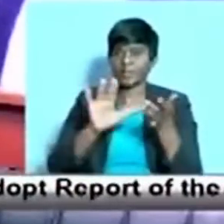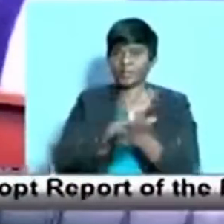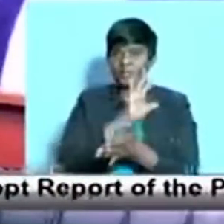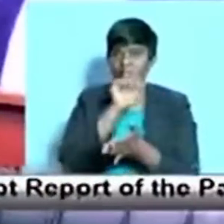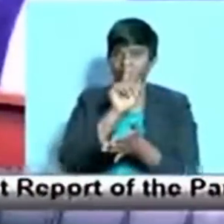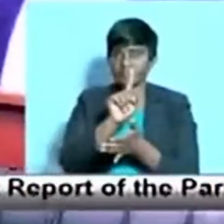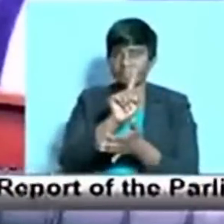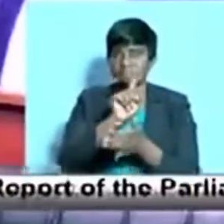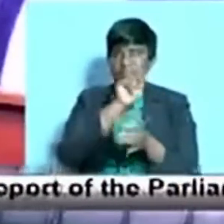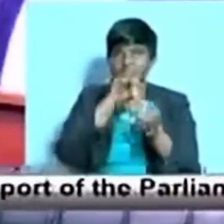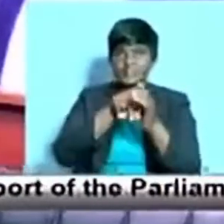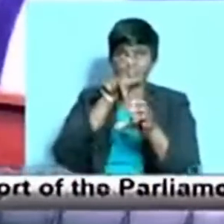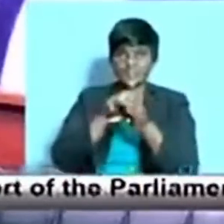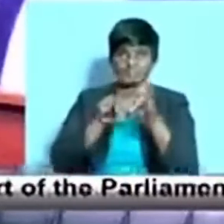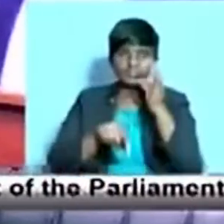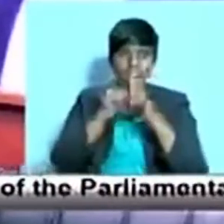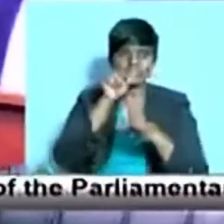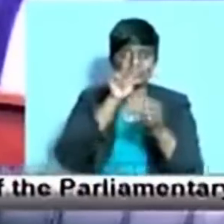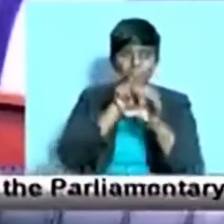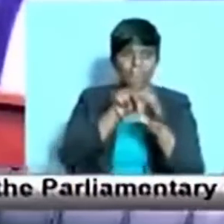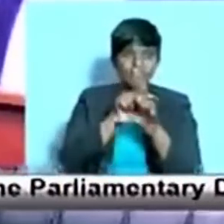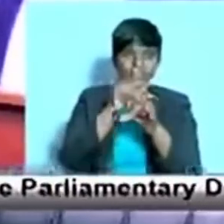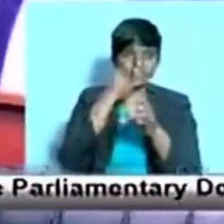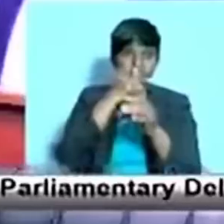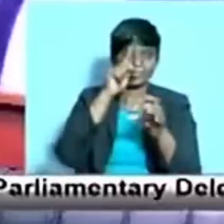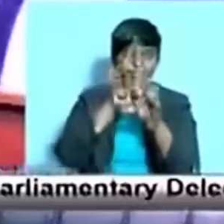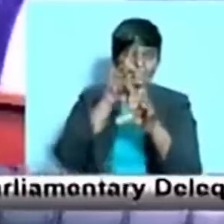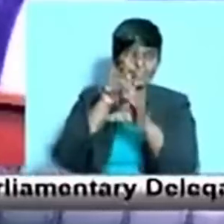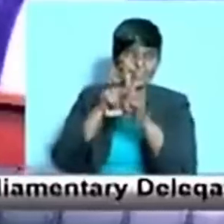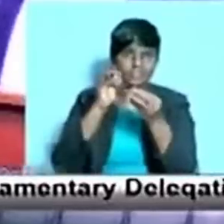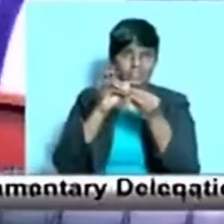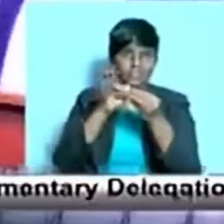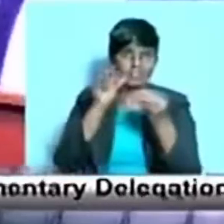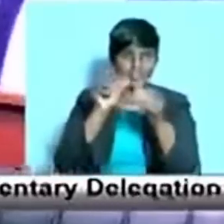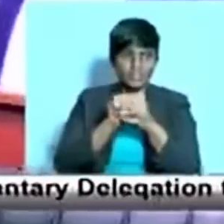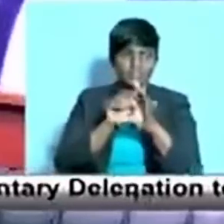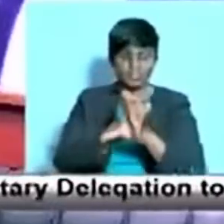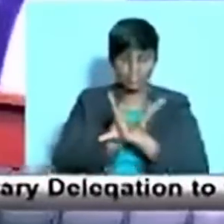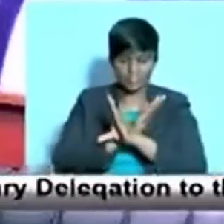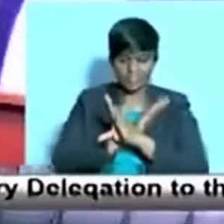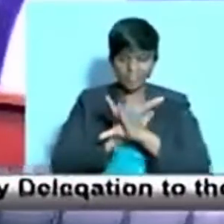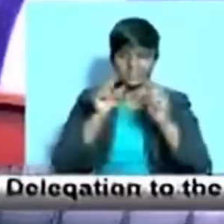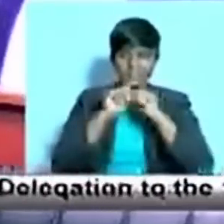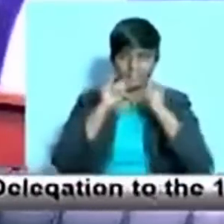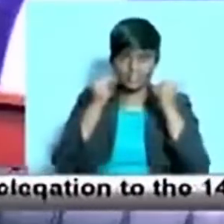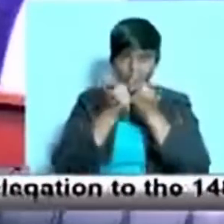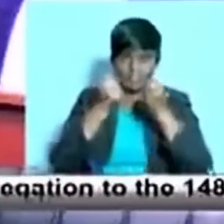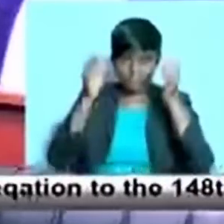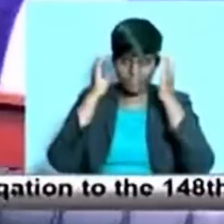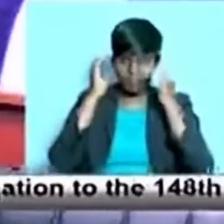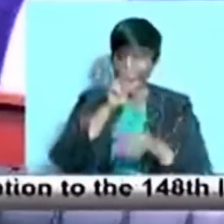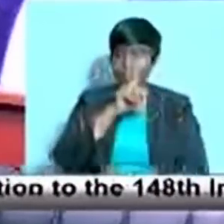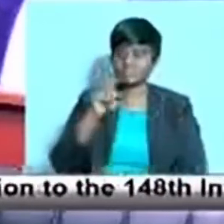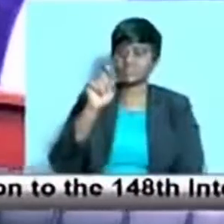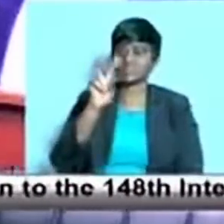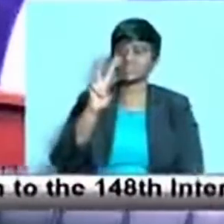find the participants who participated in the Zambia delegation to the